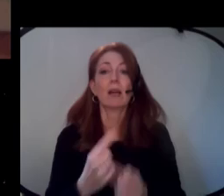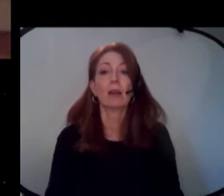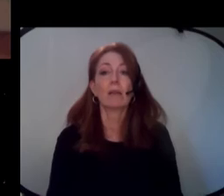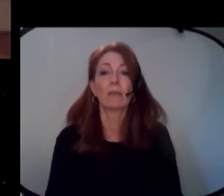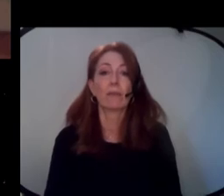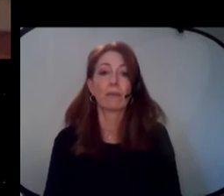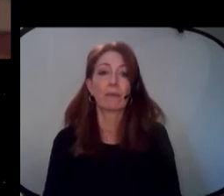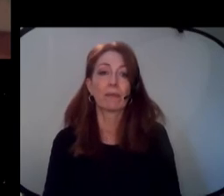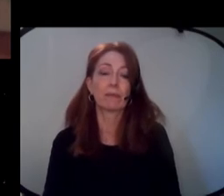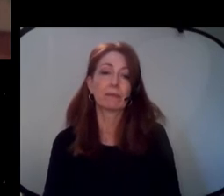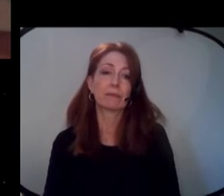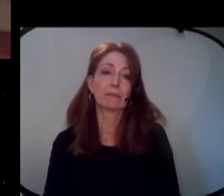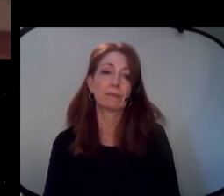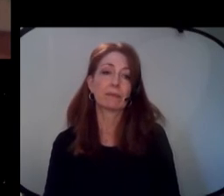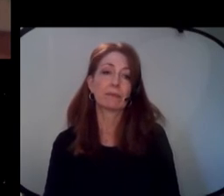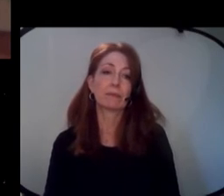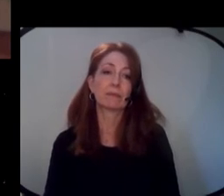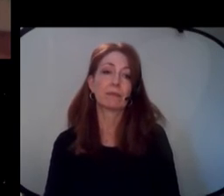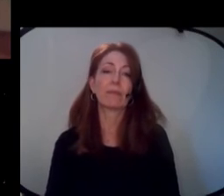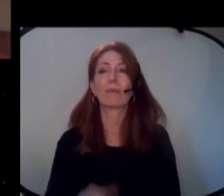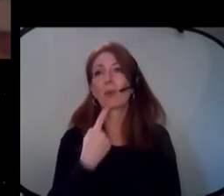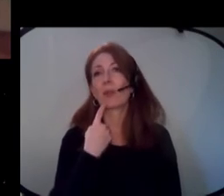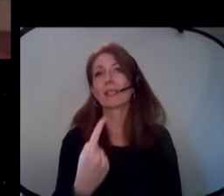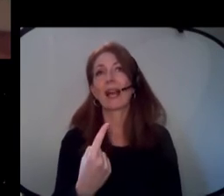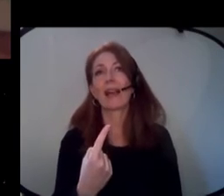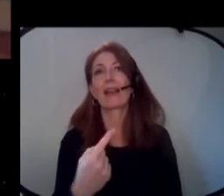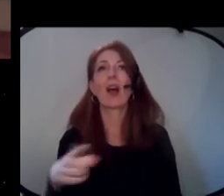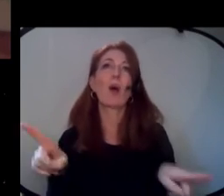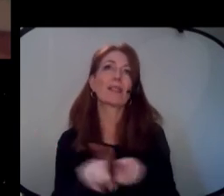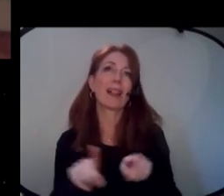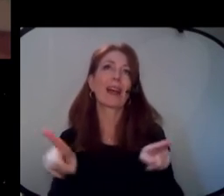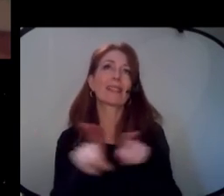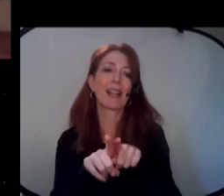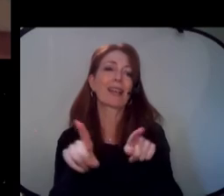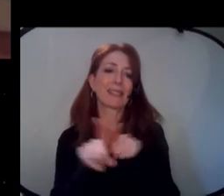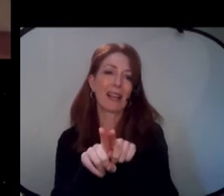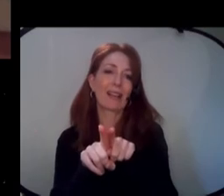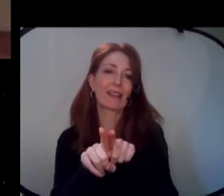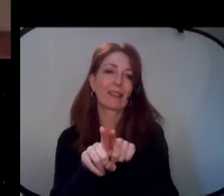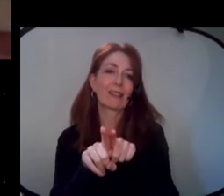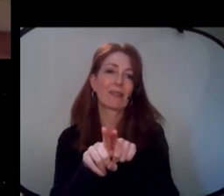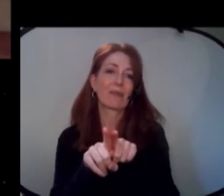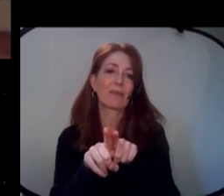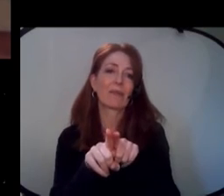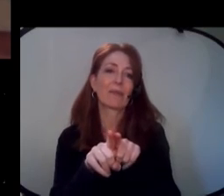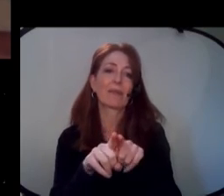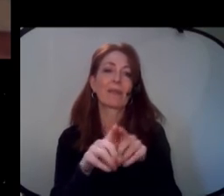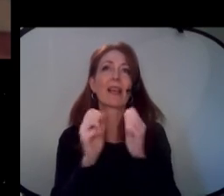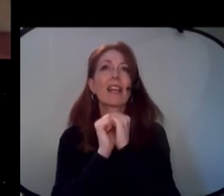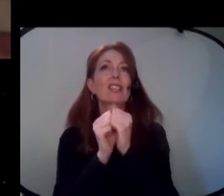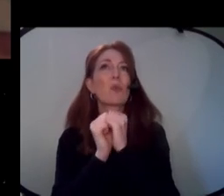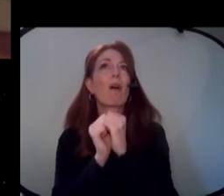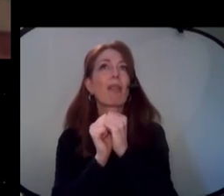watching. We keep saying, oh, it's like Caravaggio or it's Caravaggesque. And I thought it might be good to